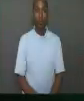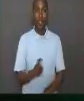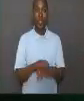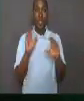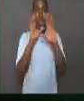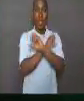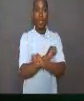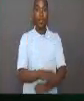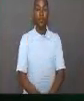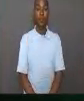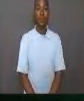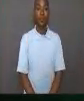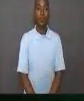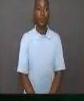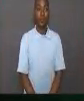Time's up.